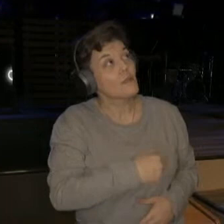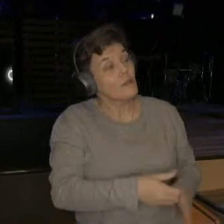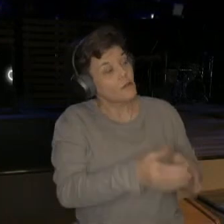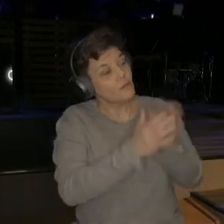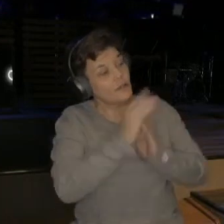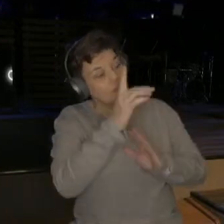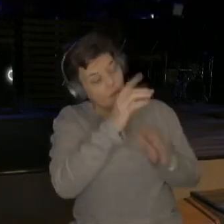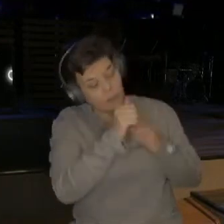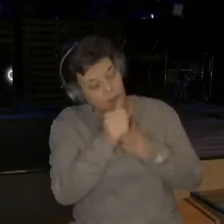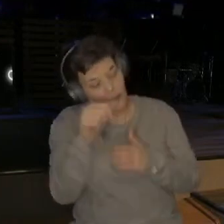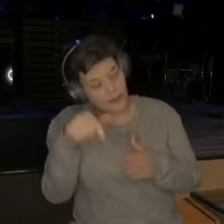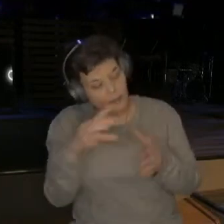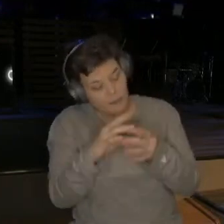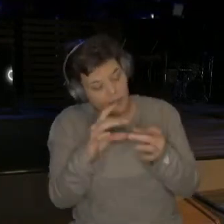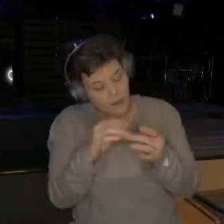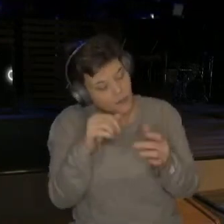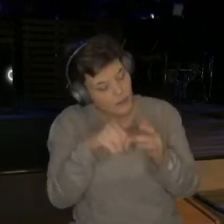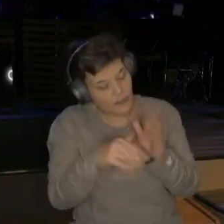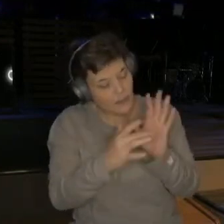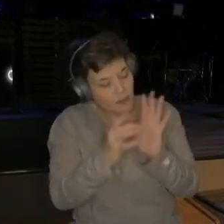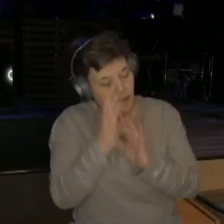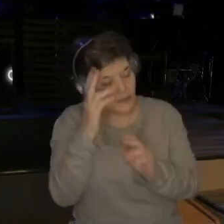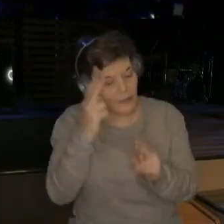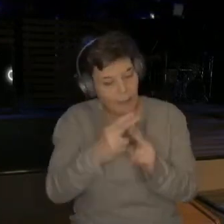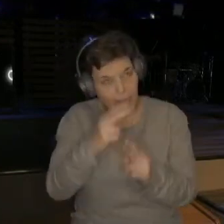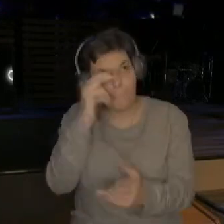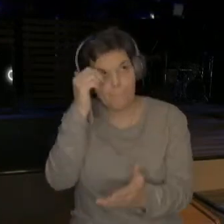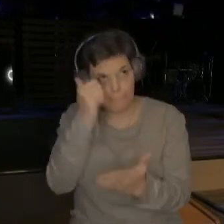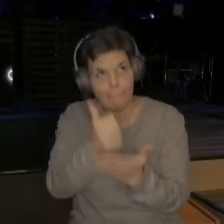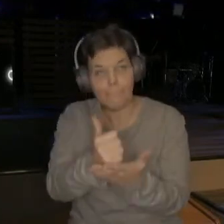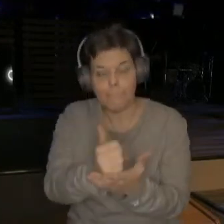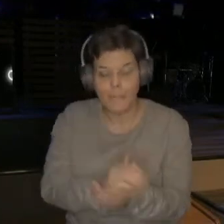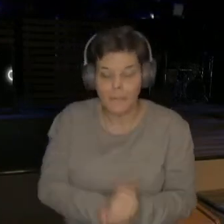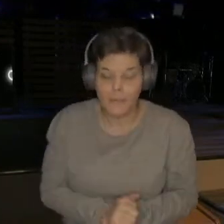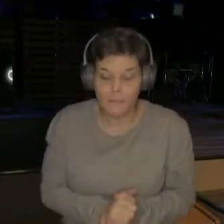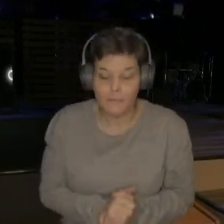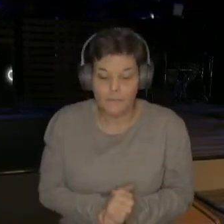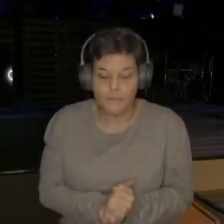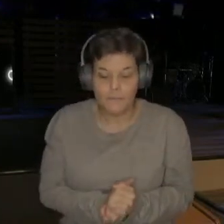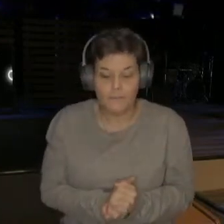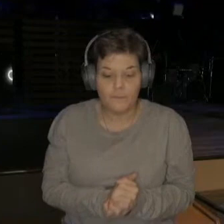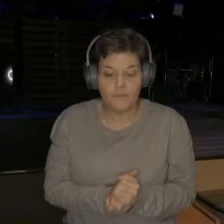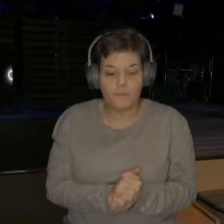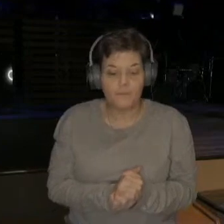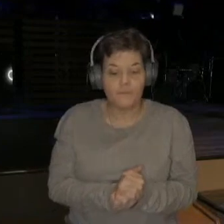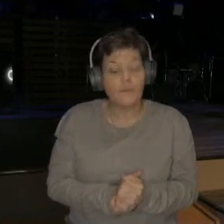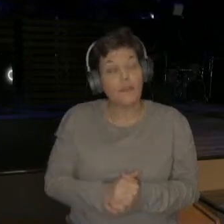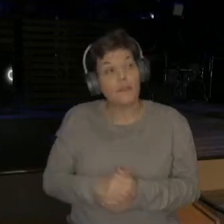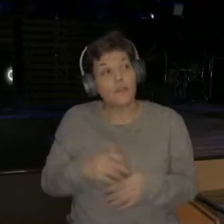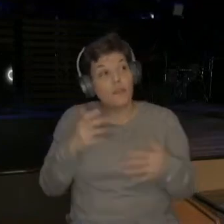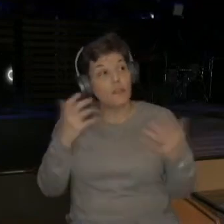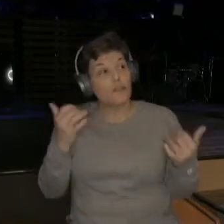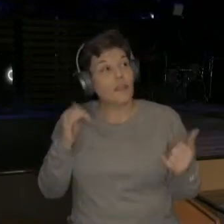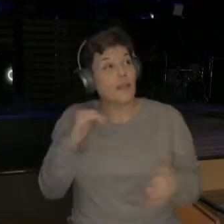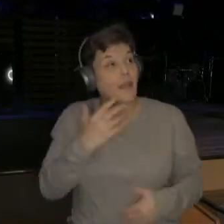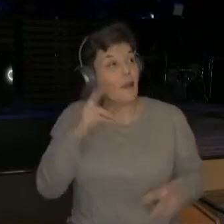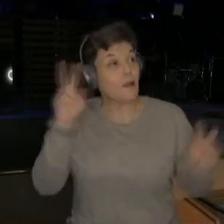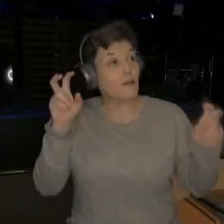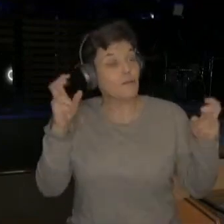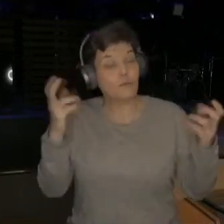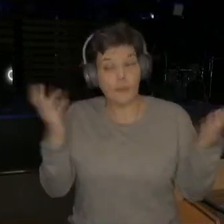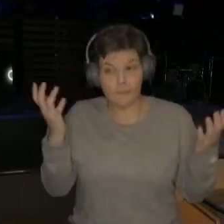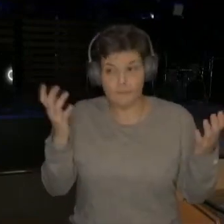So this morning we're going to consider the generosity of God. I think we all have a pretty good idea of what generosity